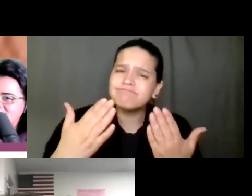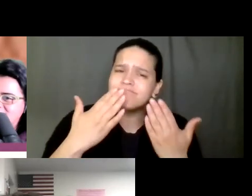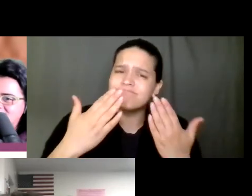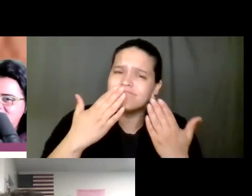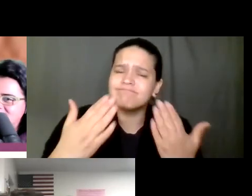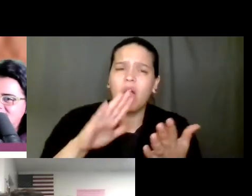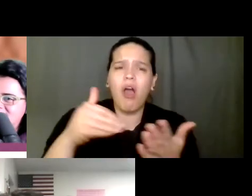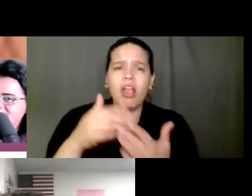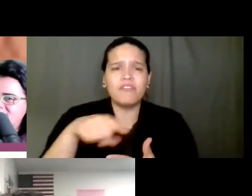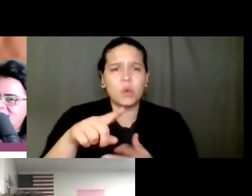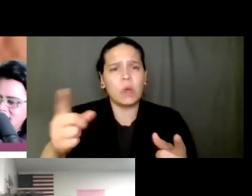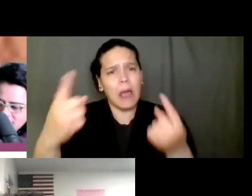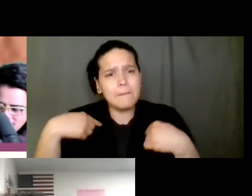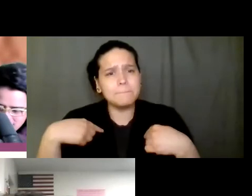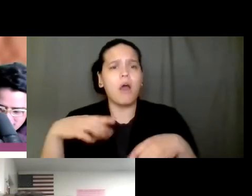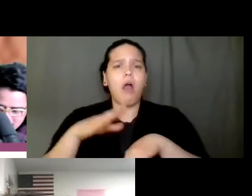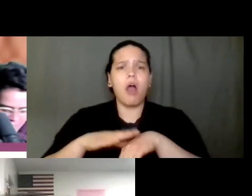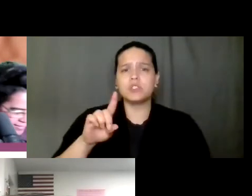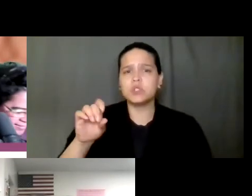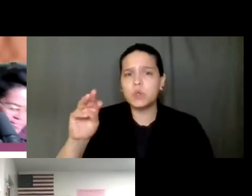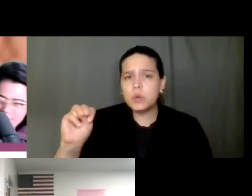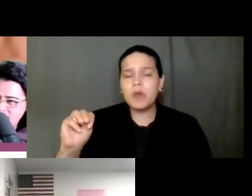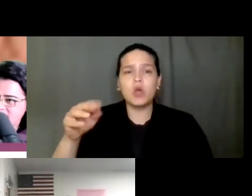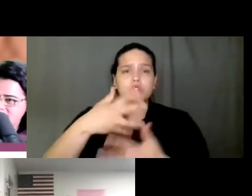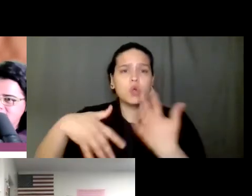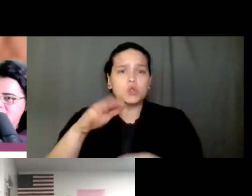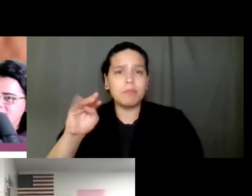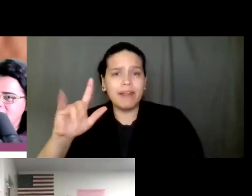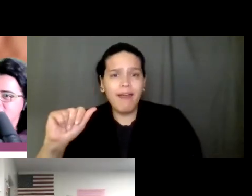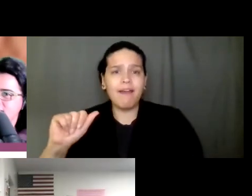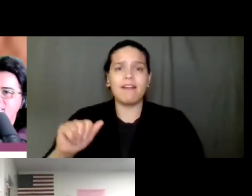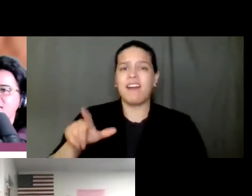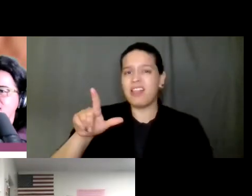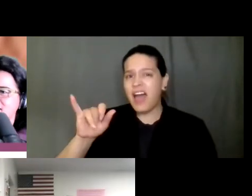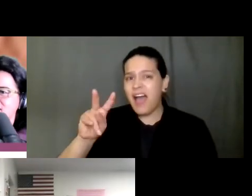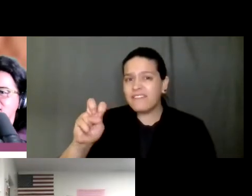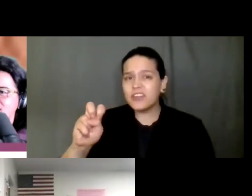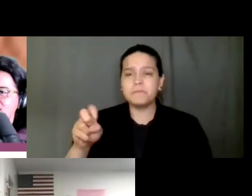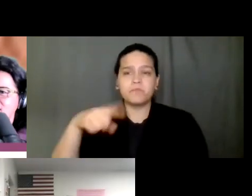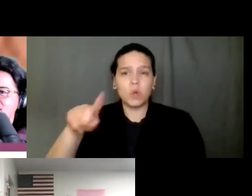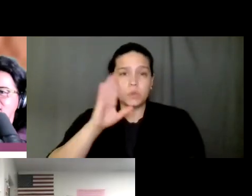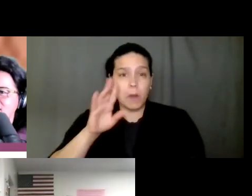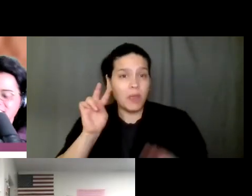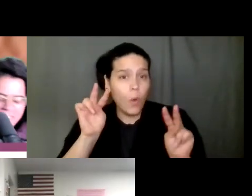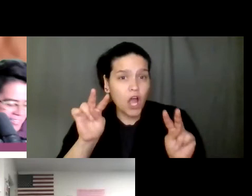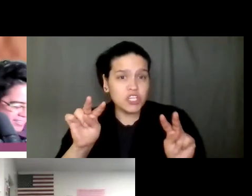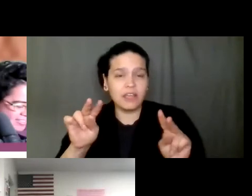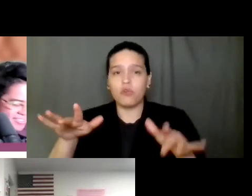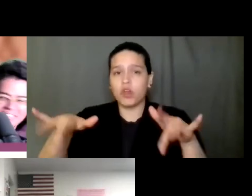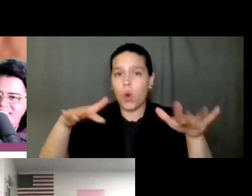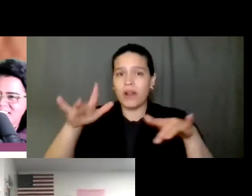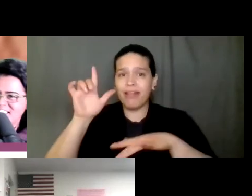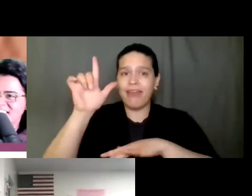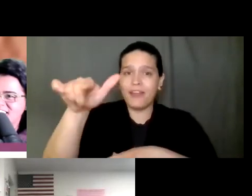all of you that have come in on Zoom and social media live, and those that will be watching the recording in the